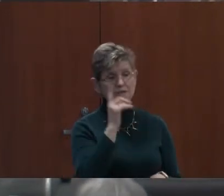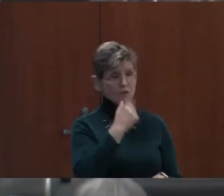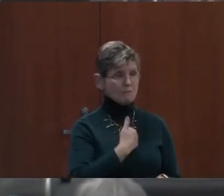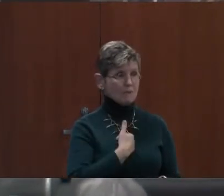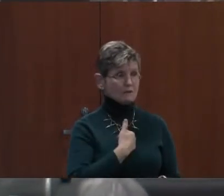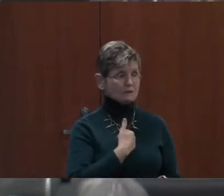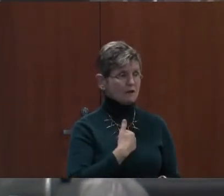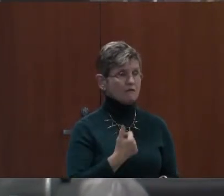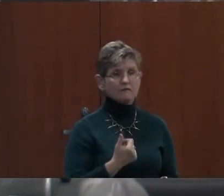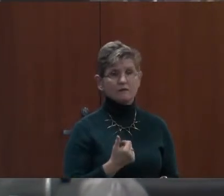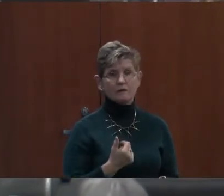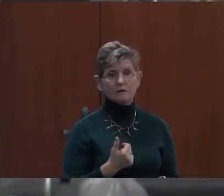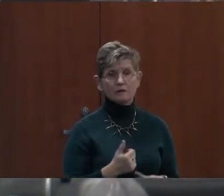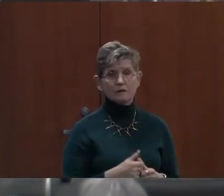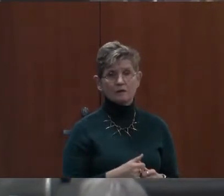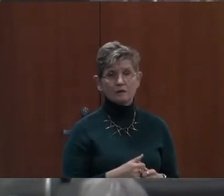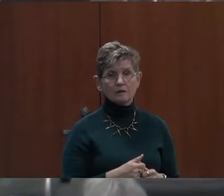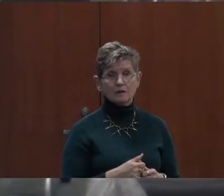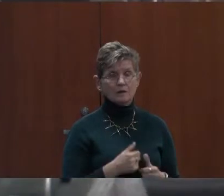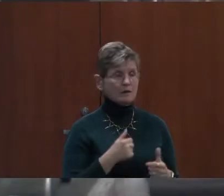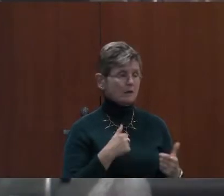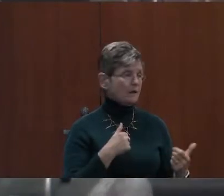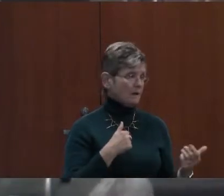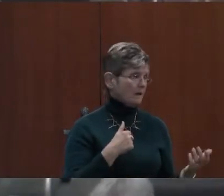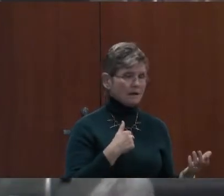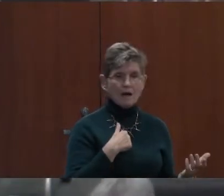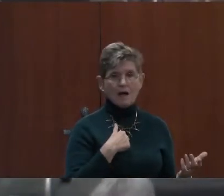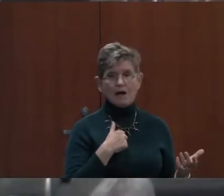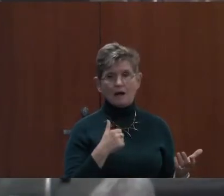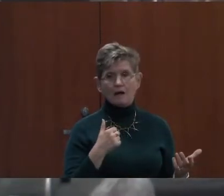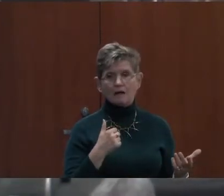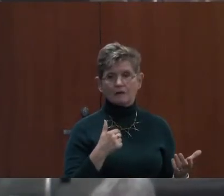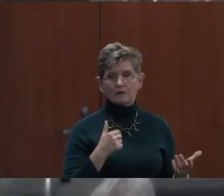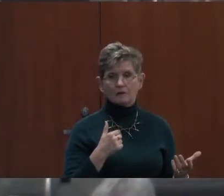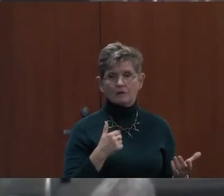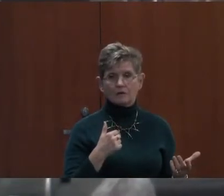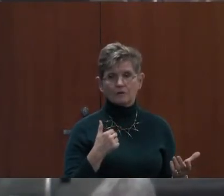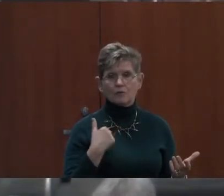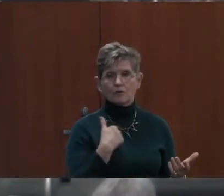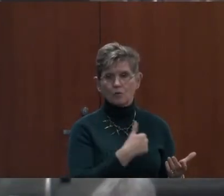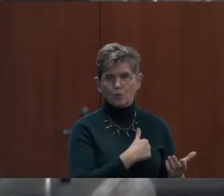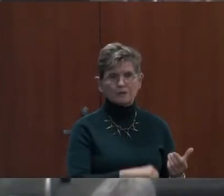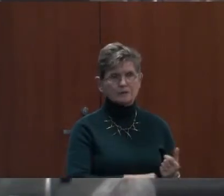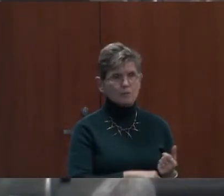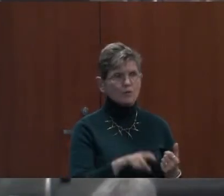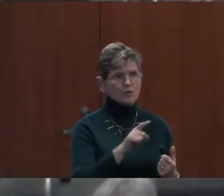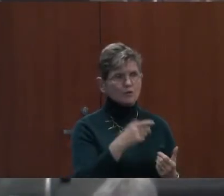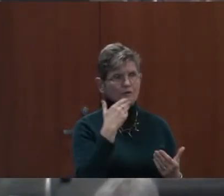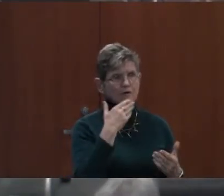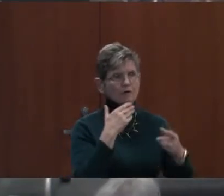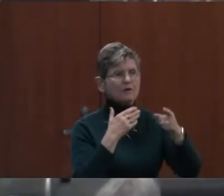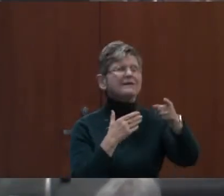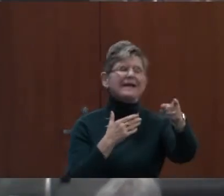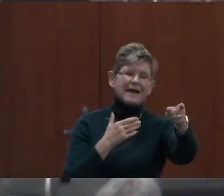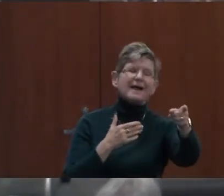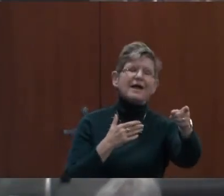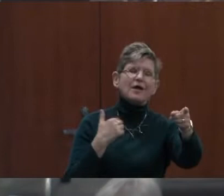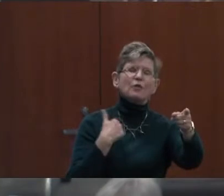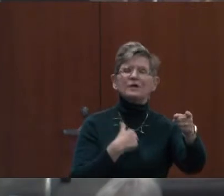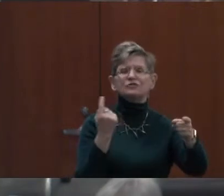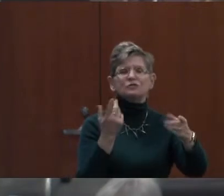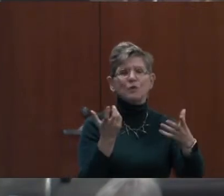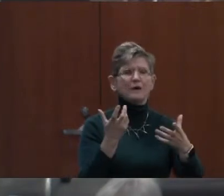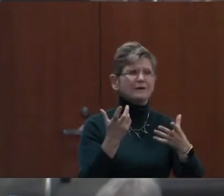I'm all for us cooperating with you, and I imagine you'll get a similar sentiment from staff. So I appreciate you coming out. Staff is cooperating. We just kind of